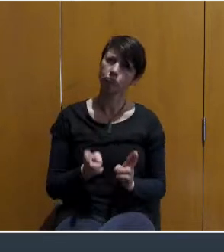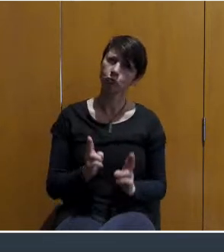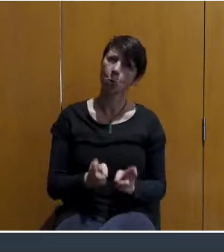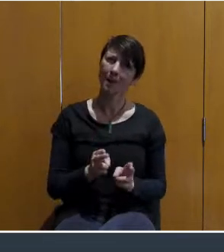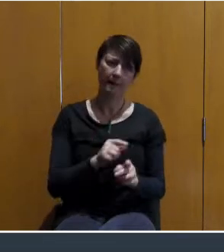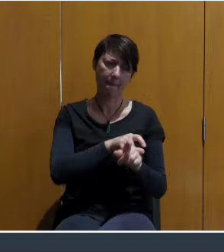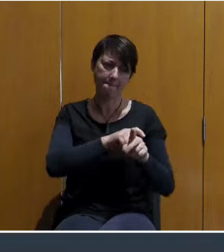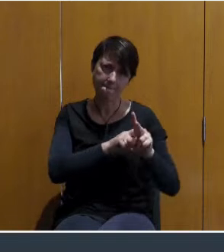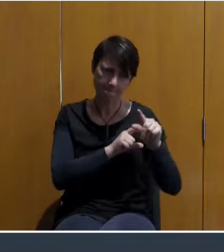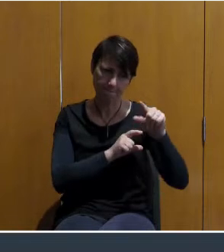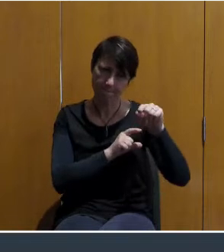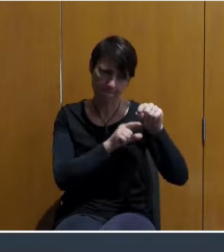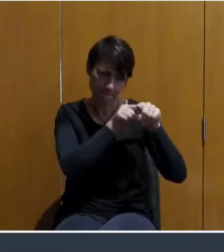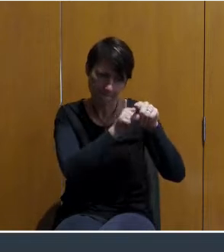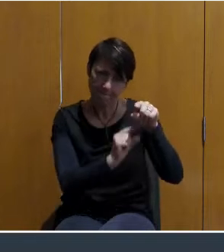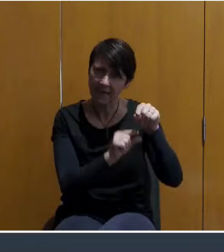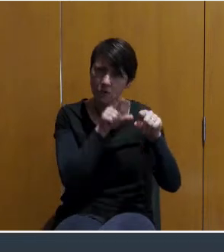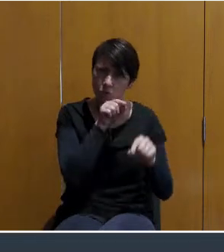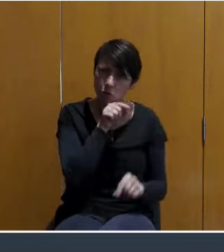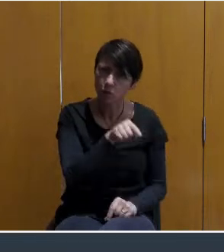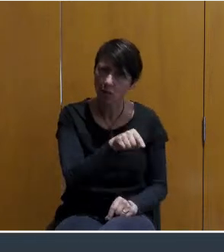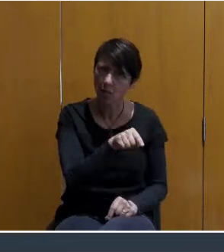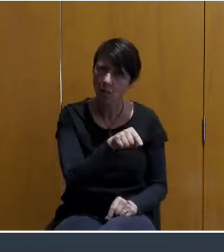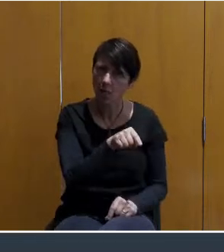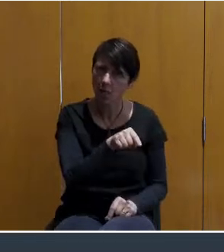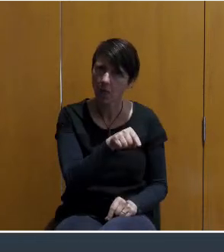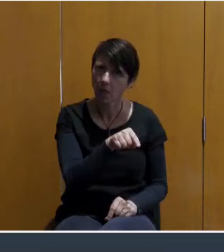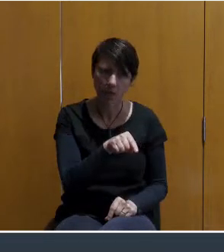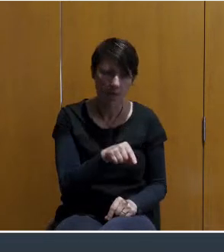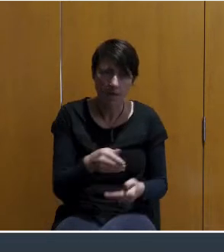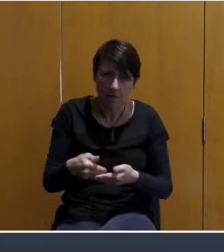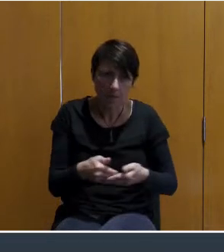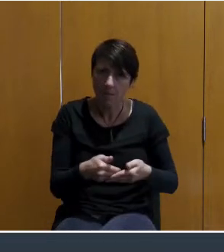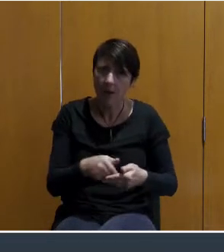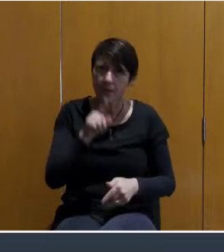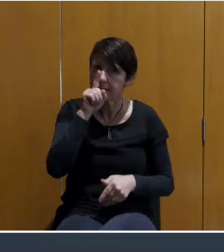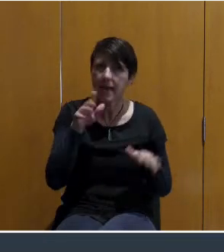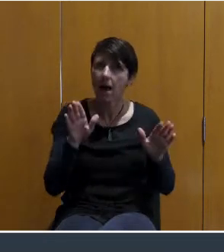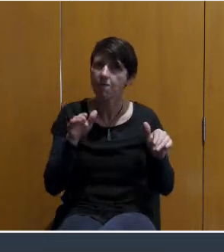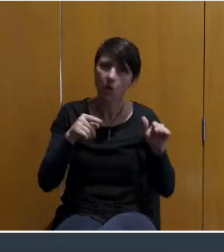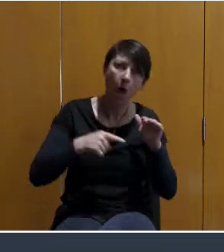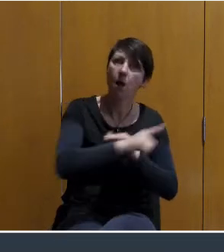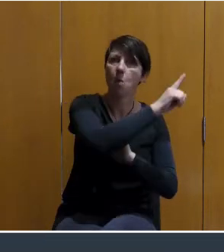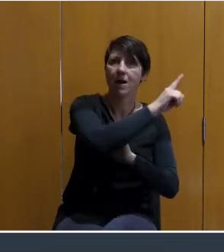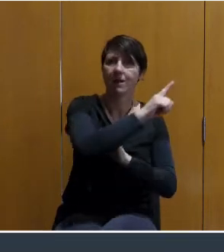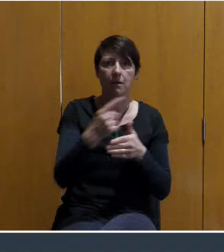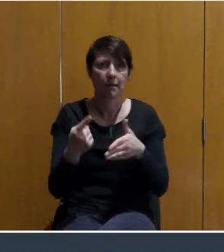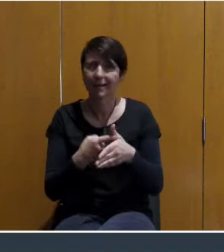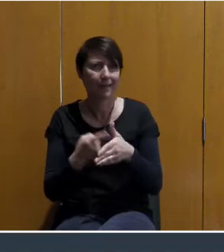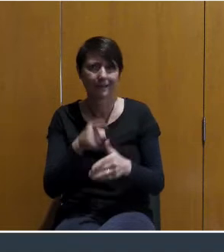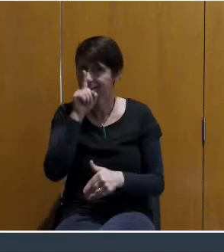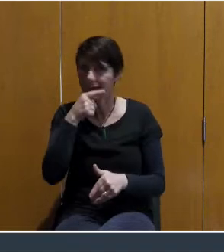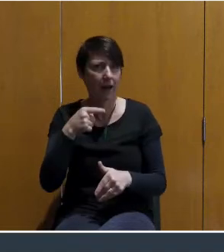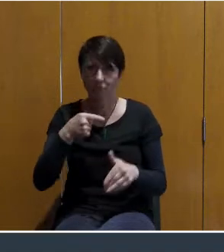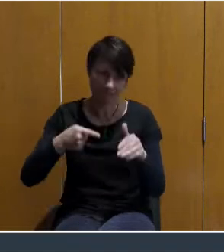fly away, the eggs can't fly away, but the adult bird can fly away. But Ted